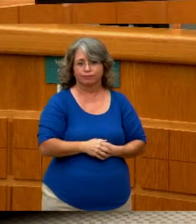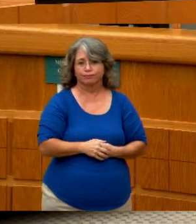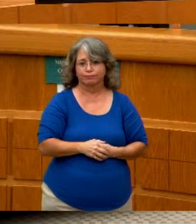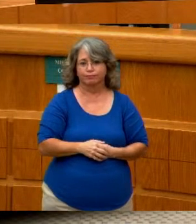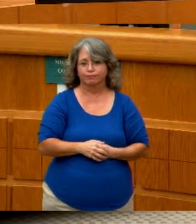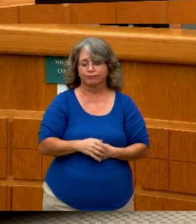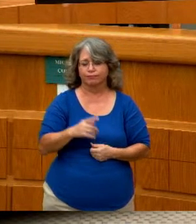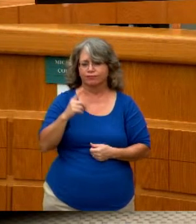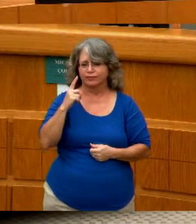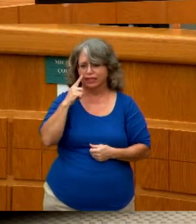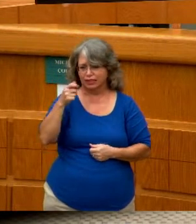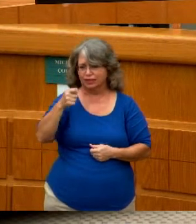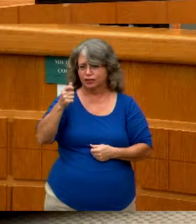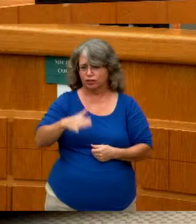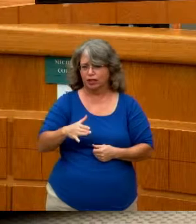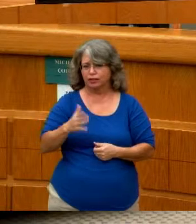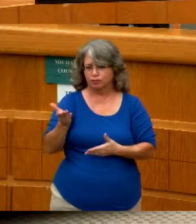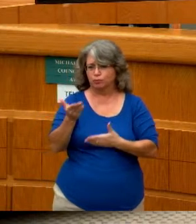And